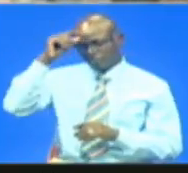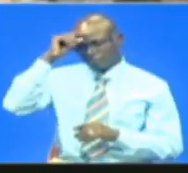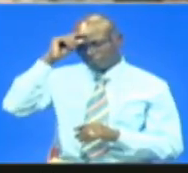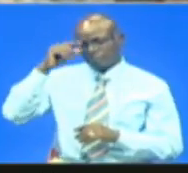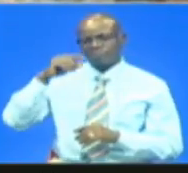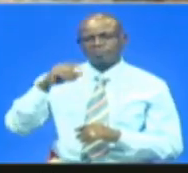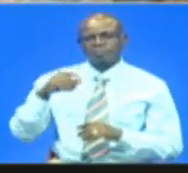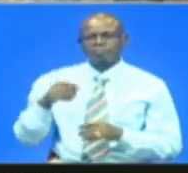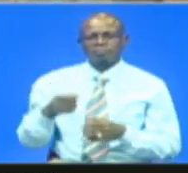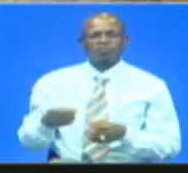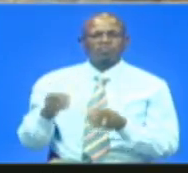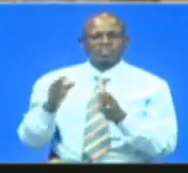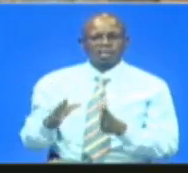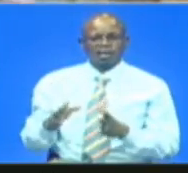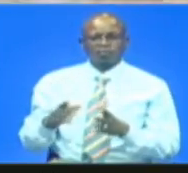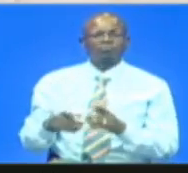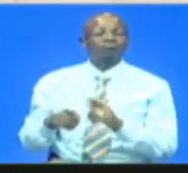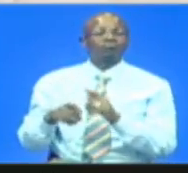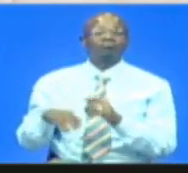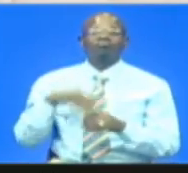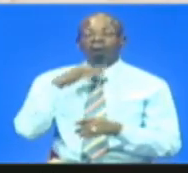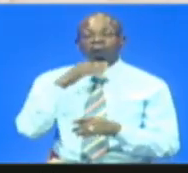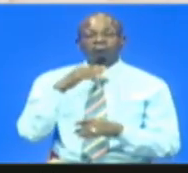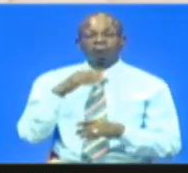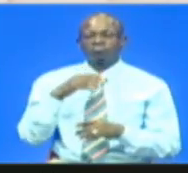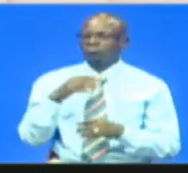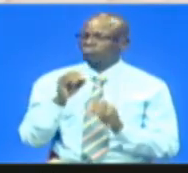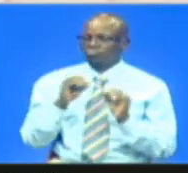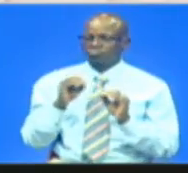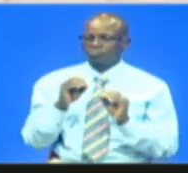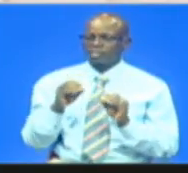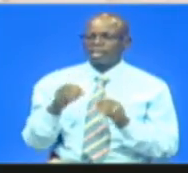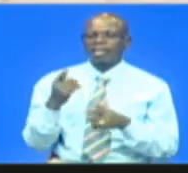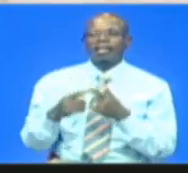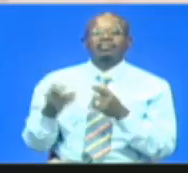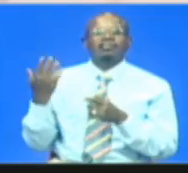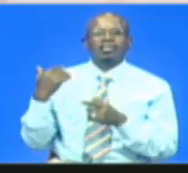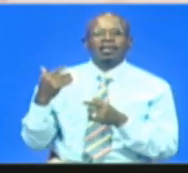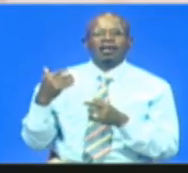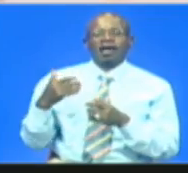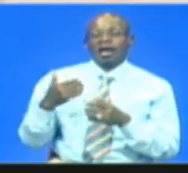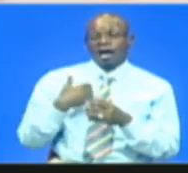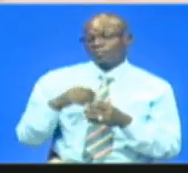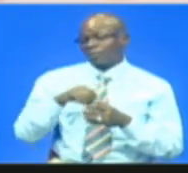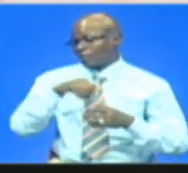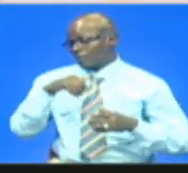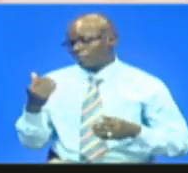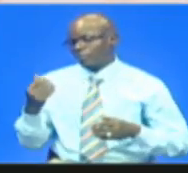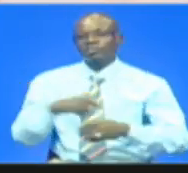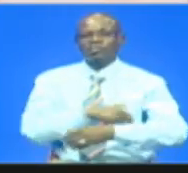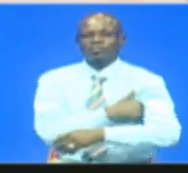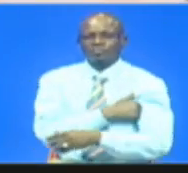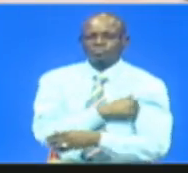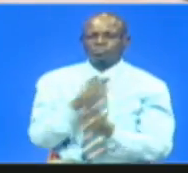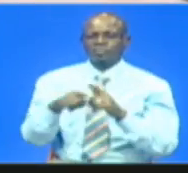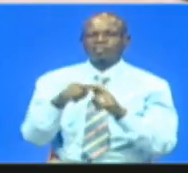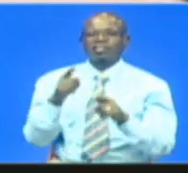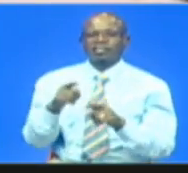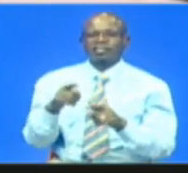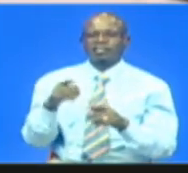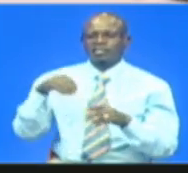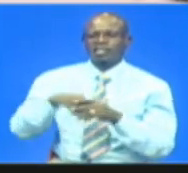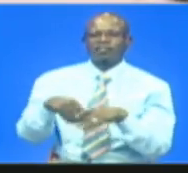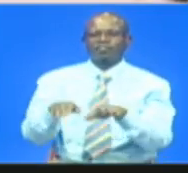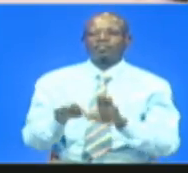recent times. In December last year, Dirib Kombo Chief Bida Godana was killed at a funeral of a police